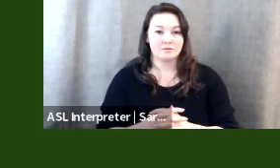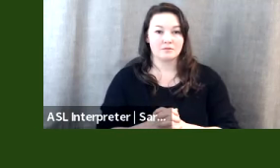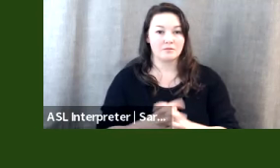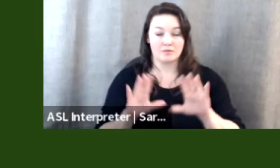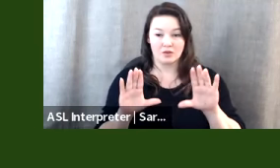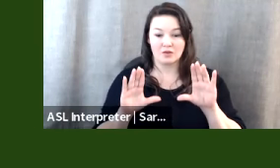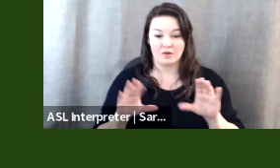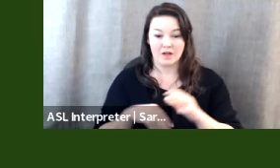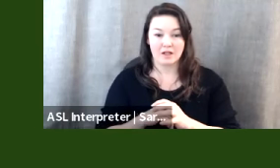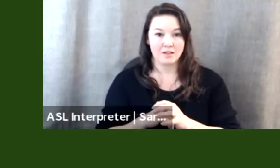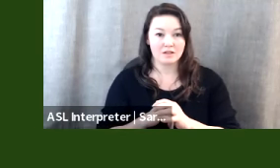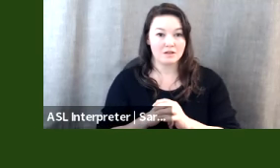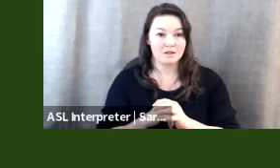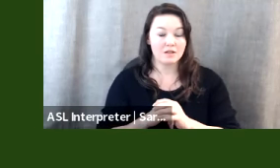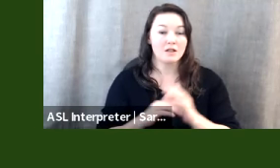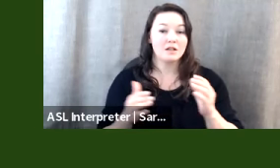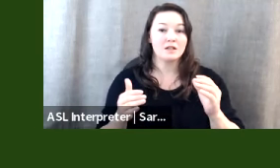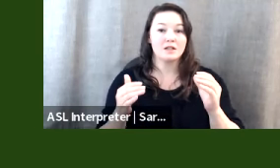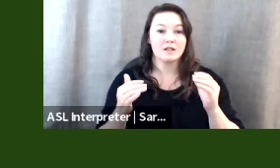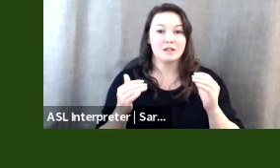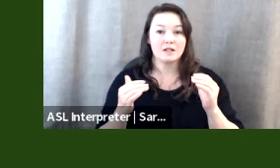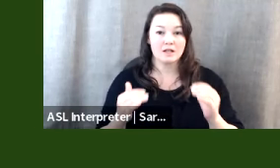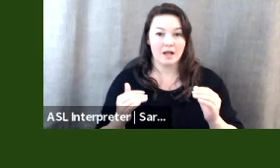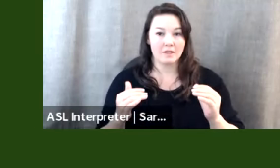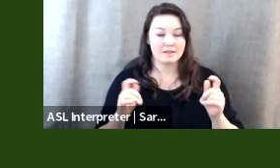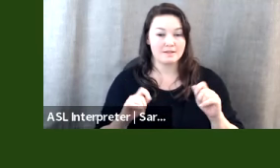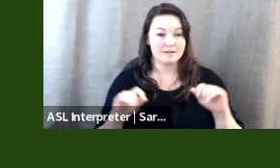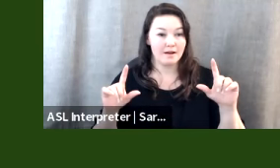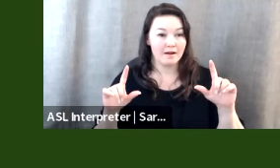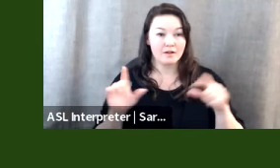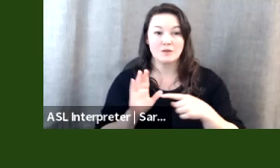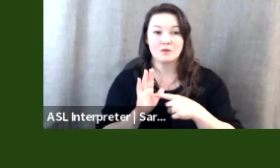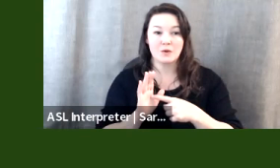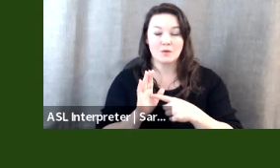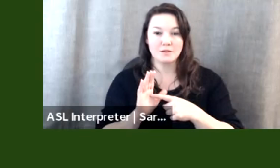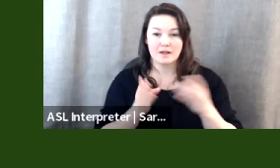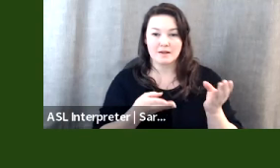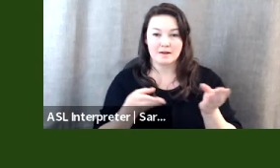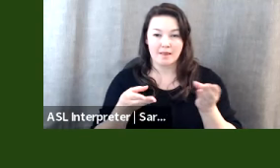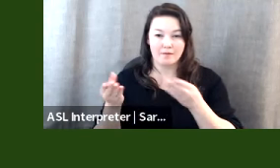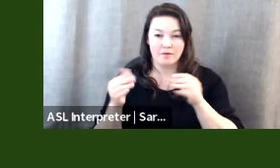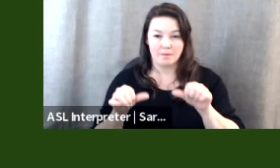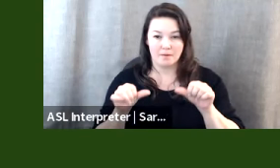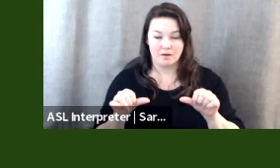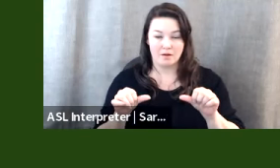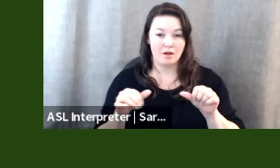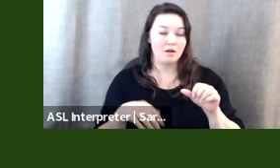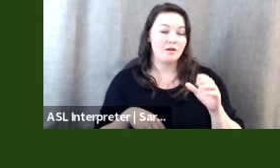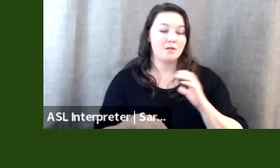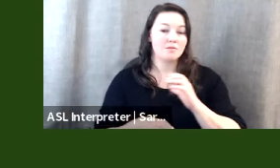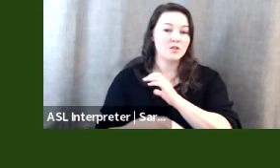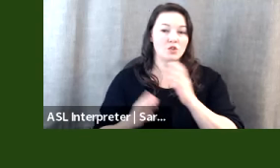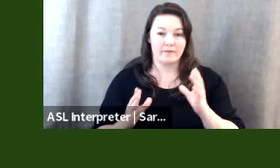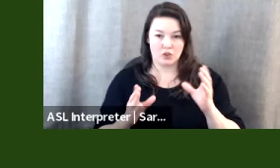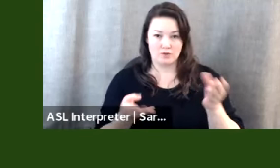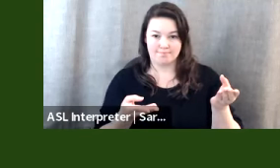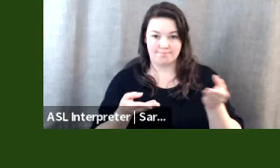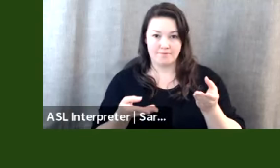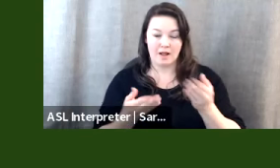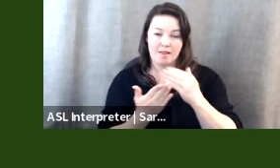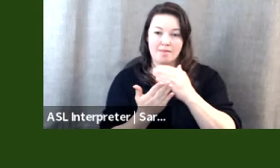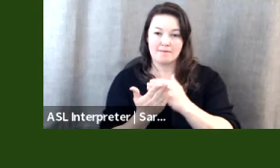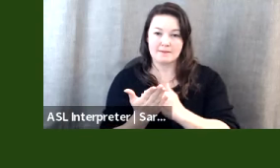Great. So the next slide is just talking about the deliverables. So the commissioners have provided us a list of what they'd like to